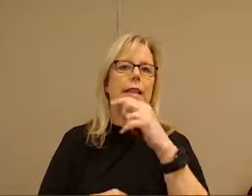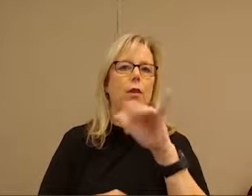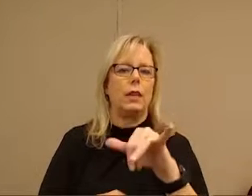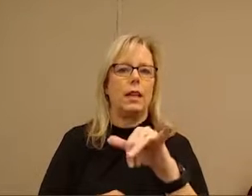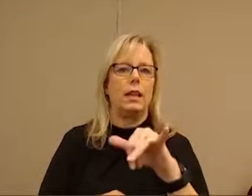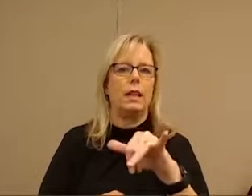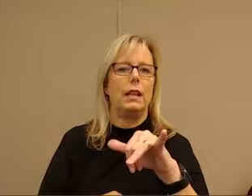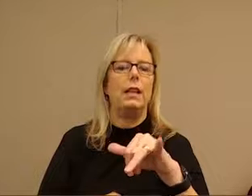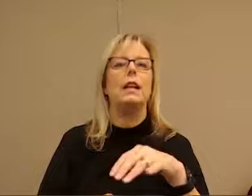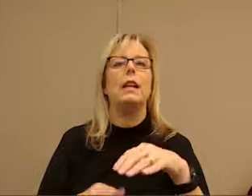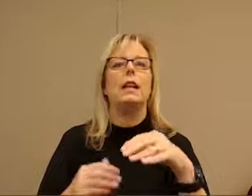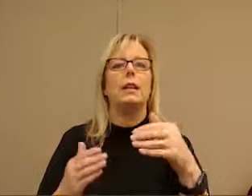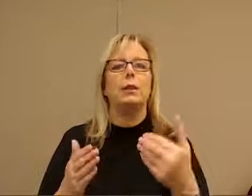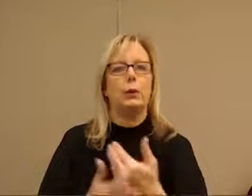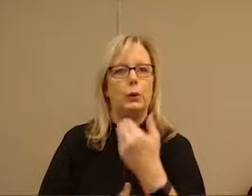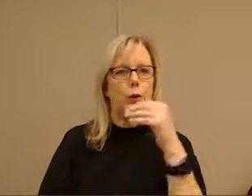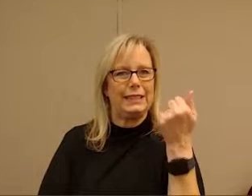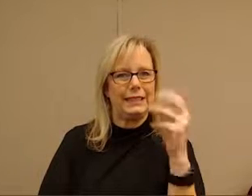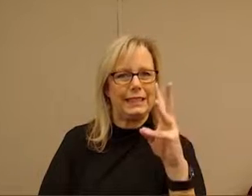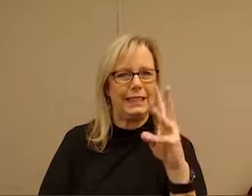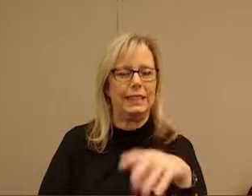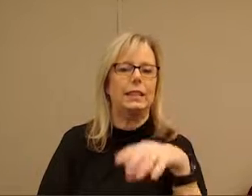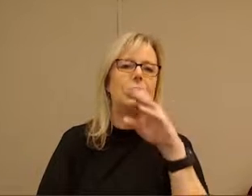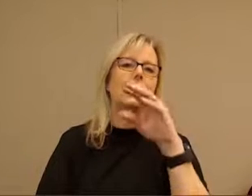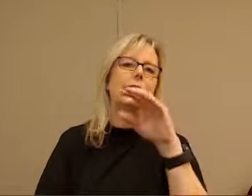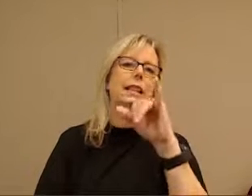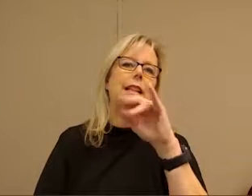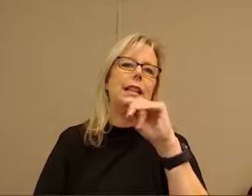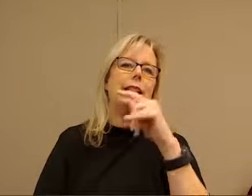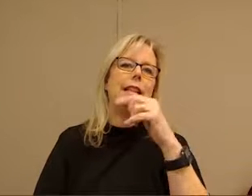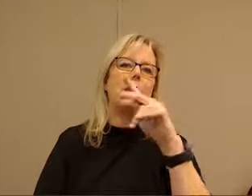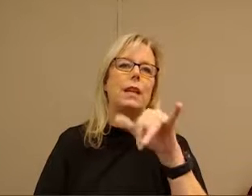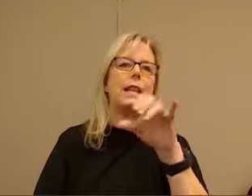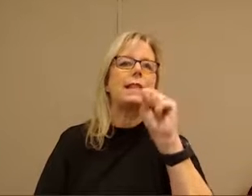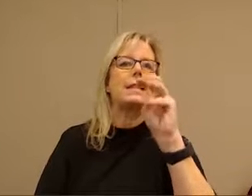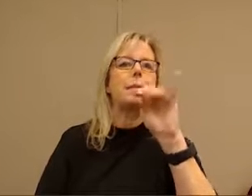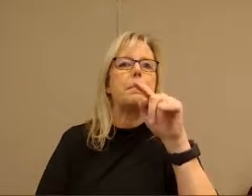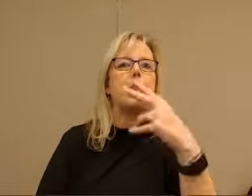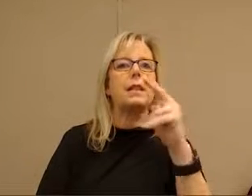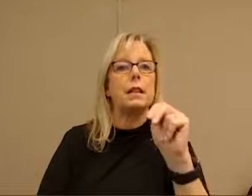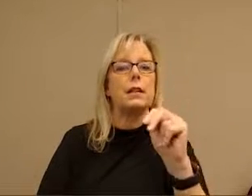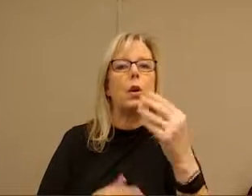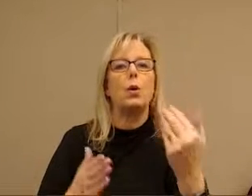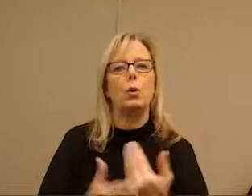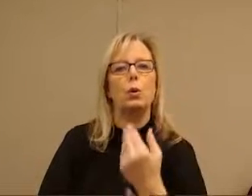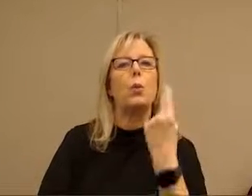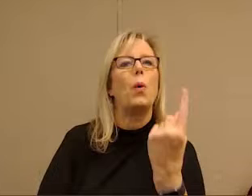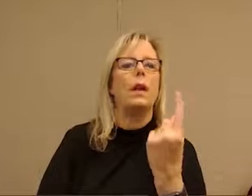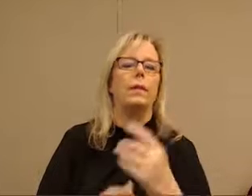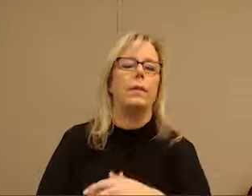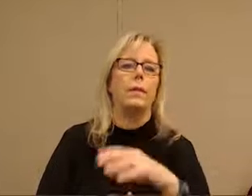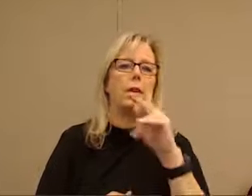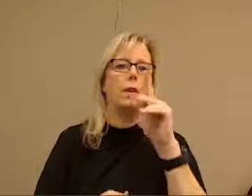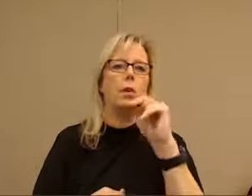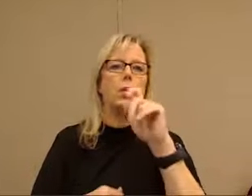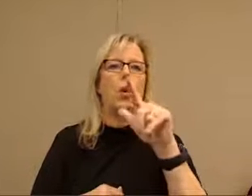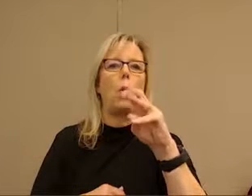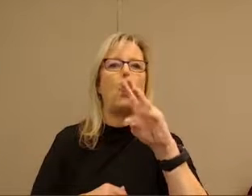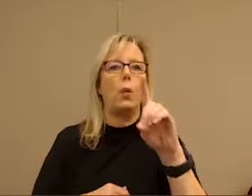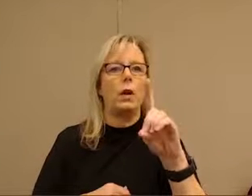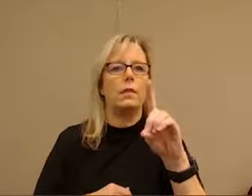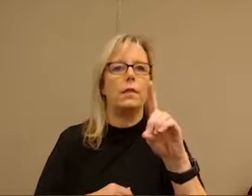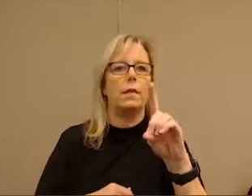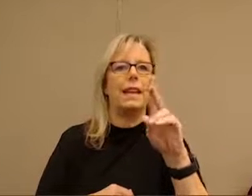Belleville, 16 cases. Integrity of Healthcare Smithton, 1 new case. Knollwood Retirement Center in